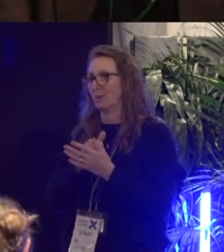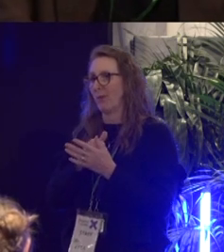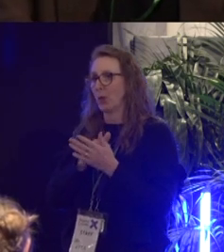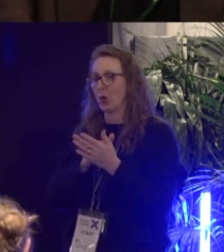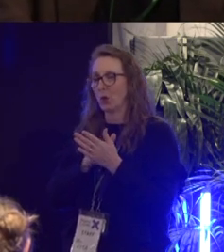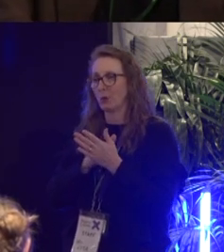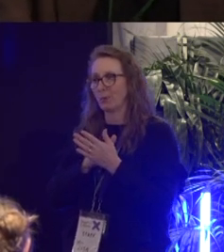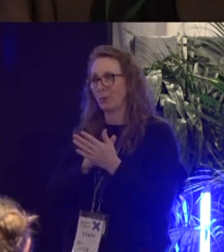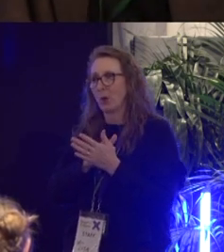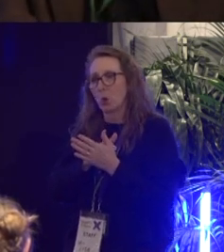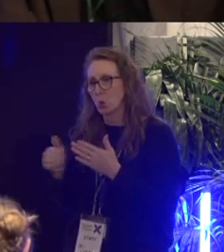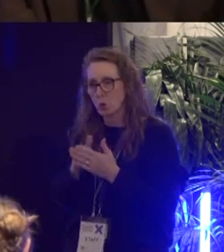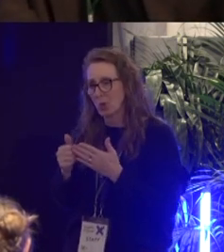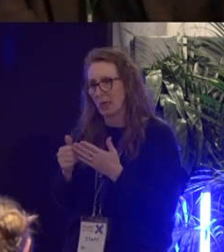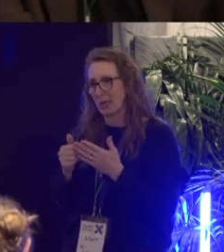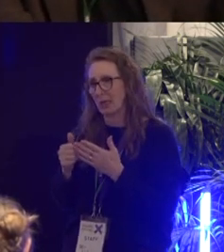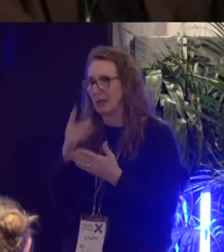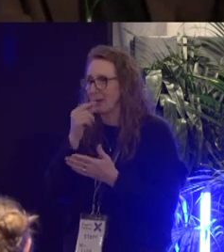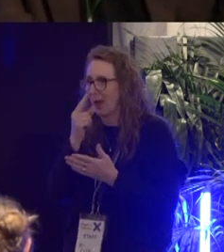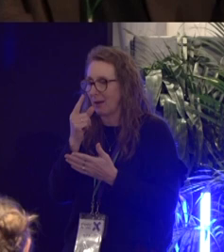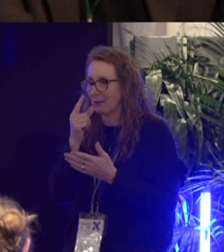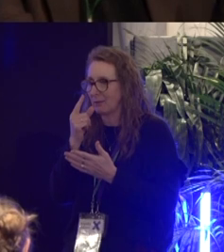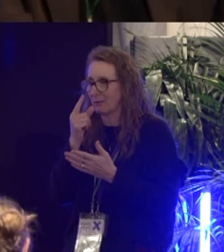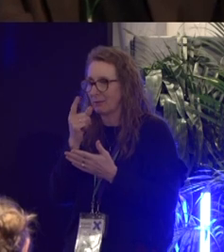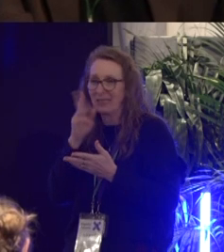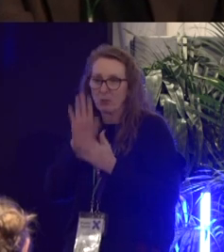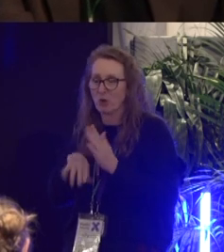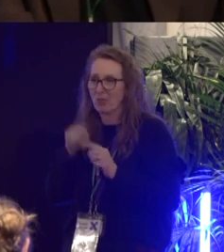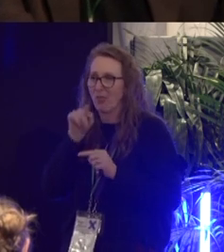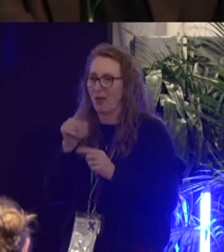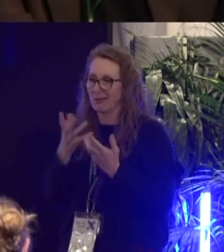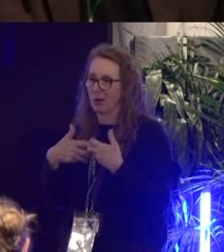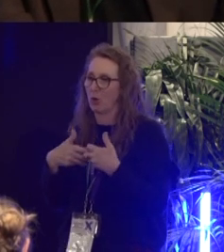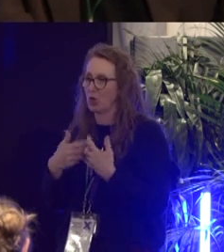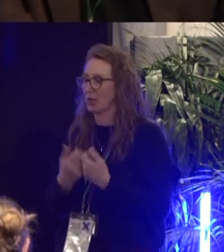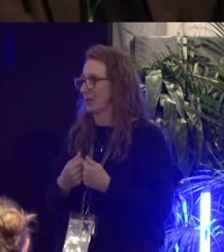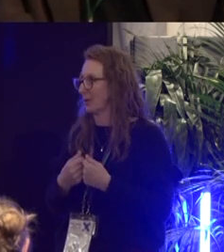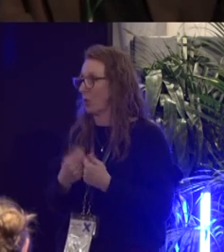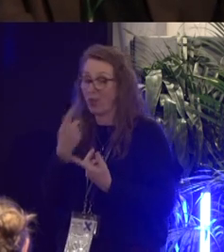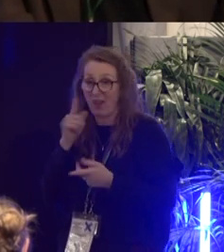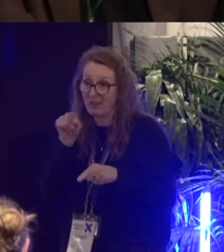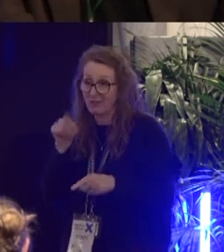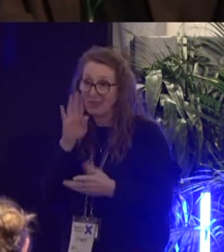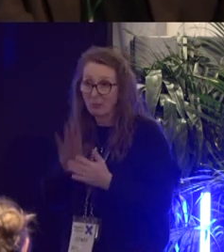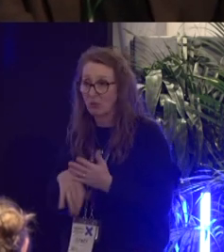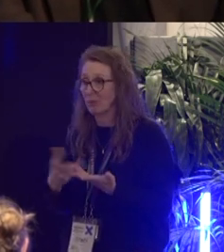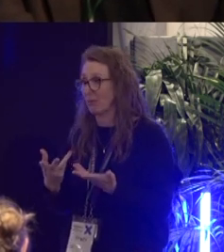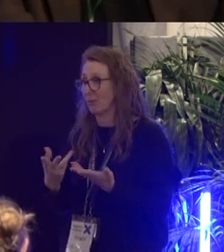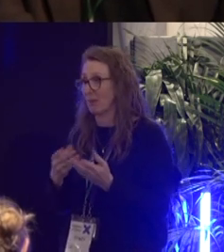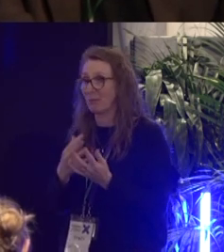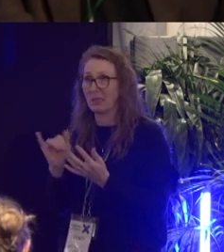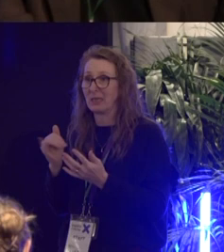able to experience that type of tech or that experience in themselves, be it for finance, be it